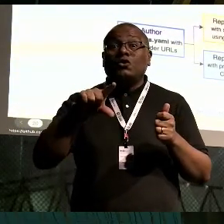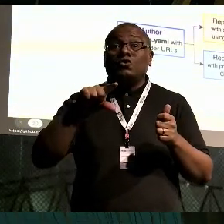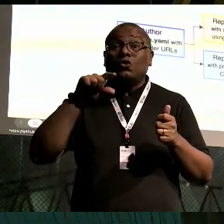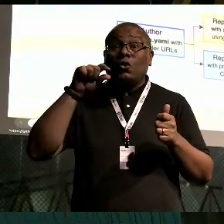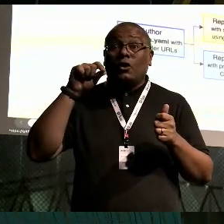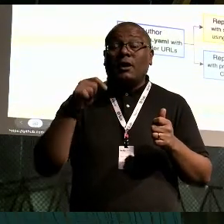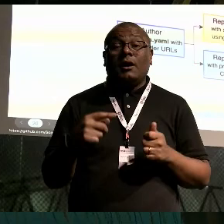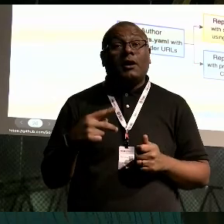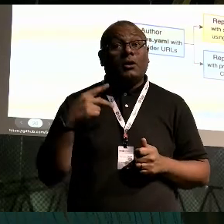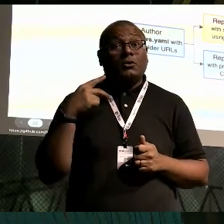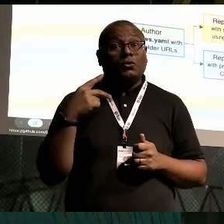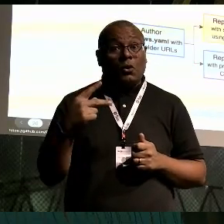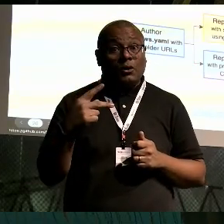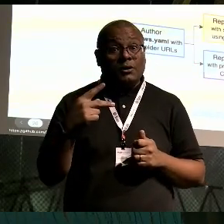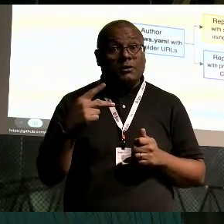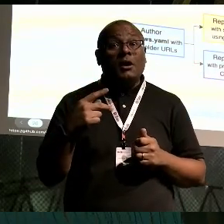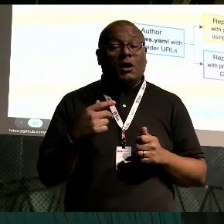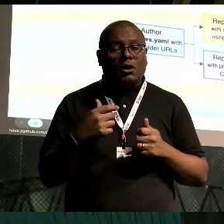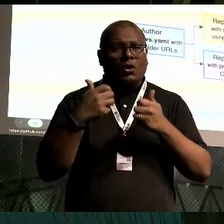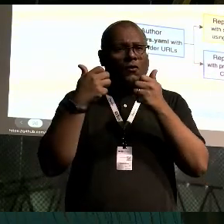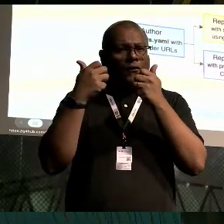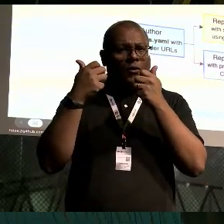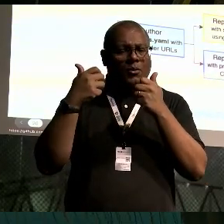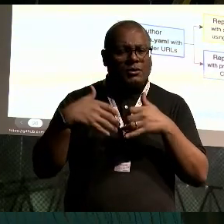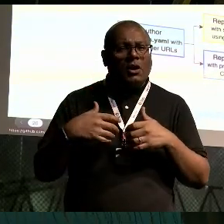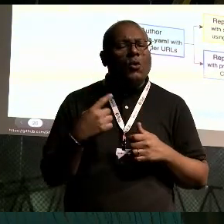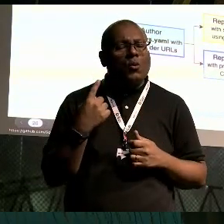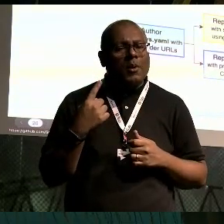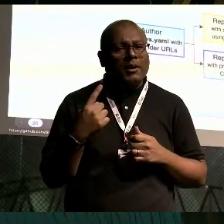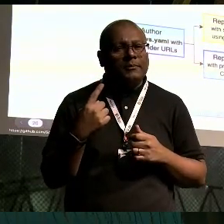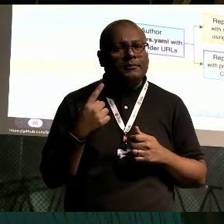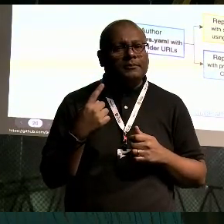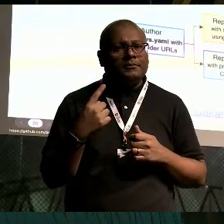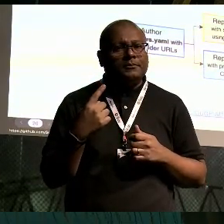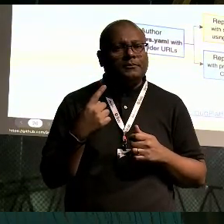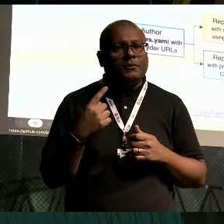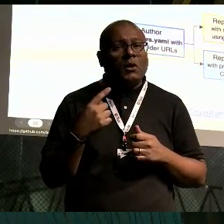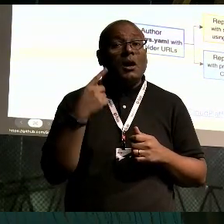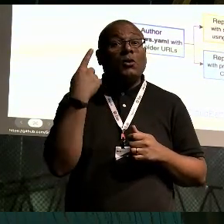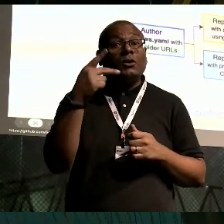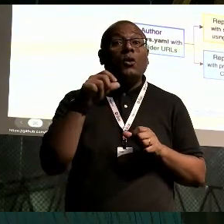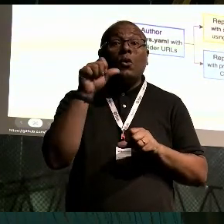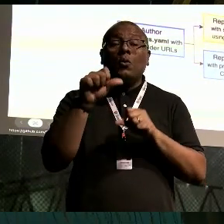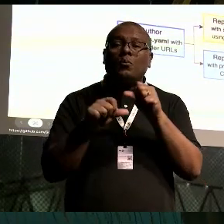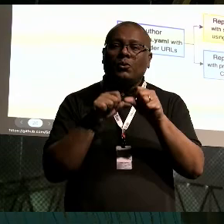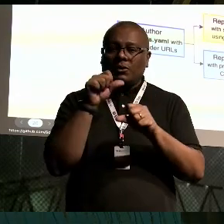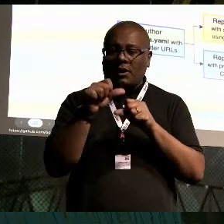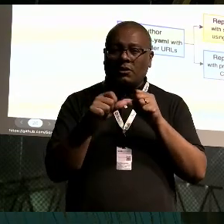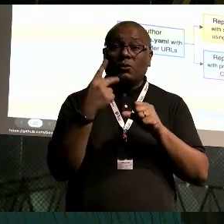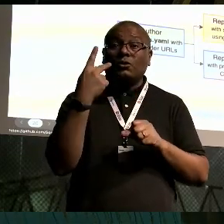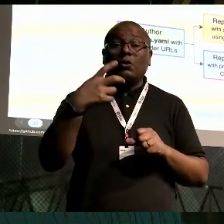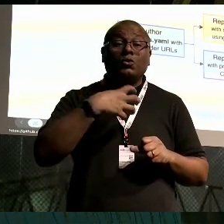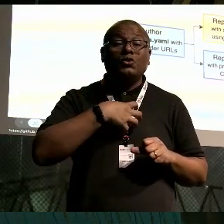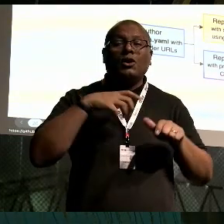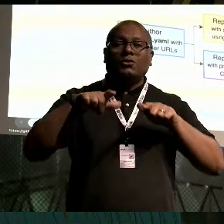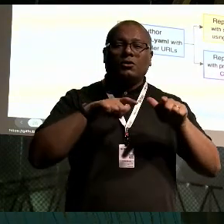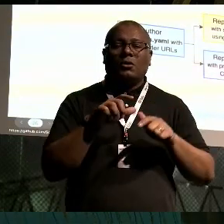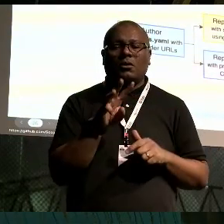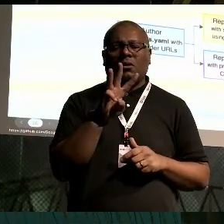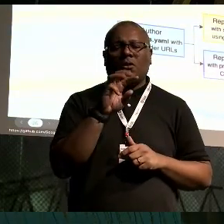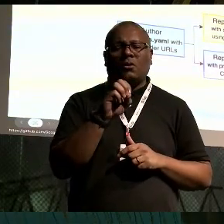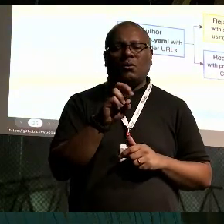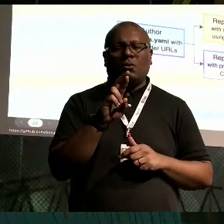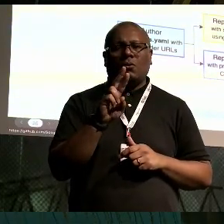that I show in the sample. One is to author your workflow. And let's say your workflow needs to call